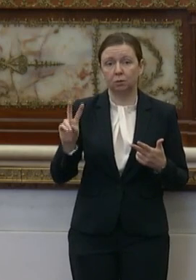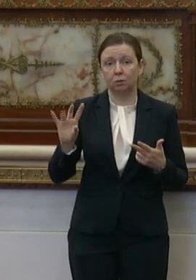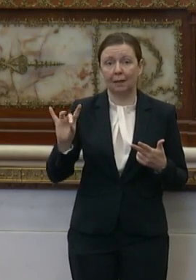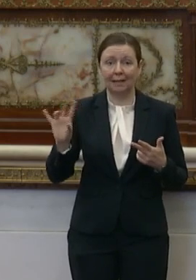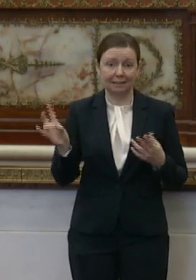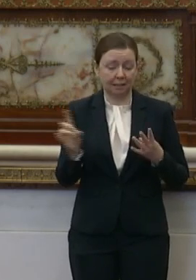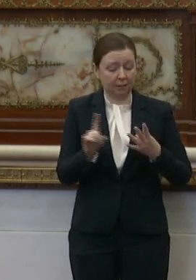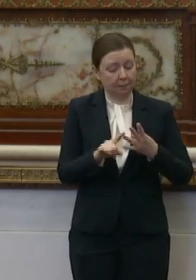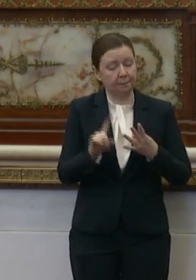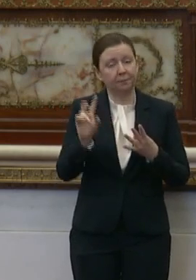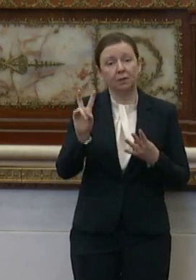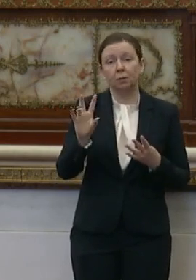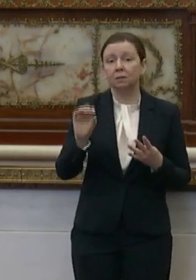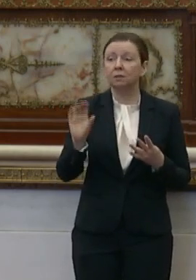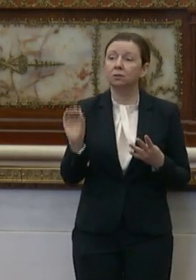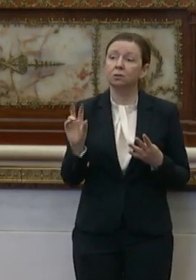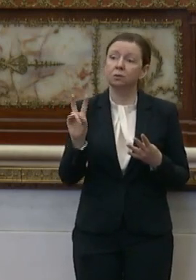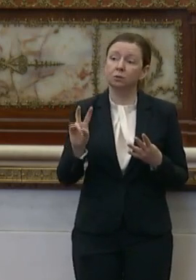200287,